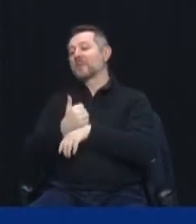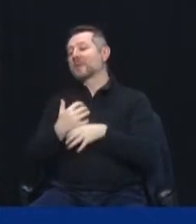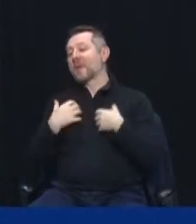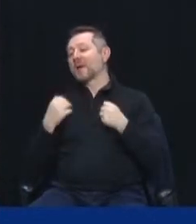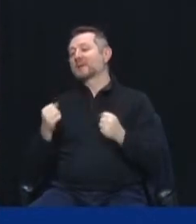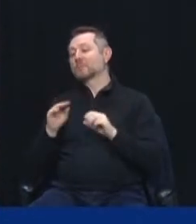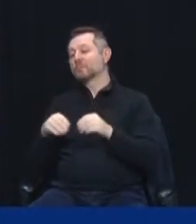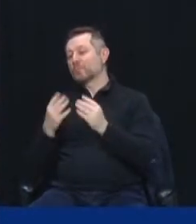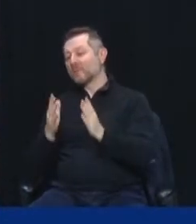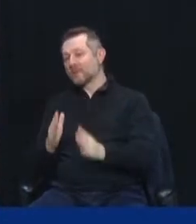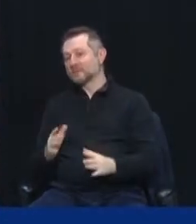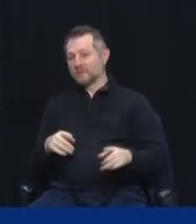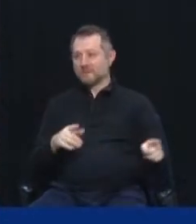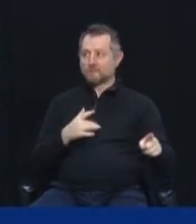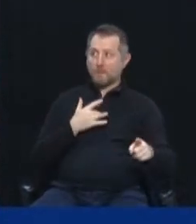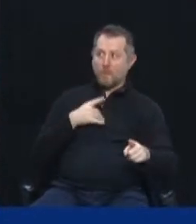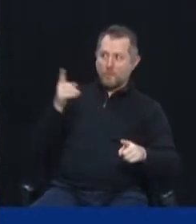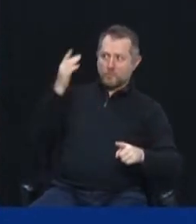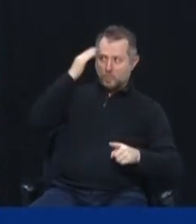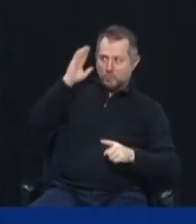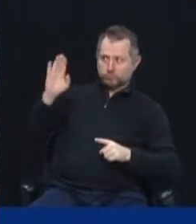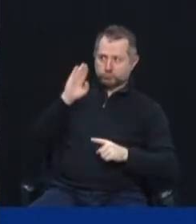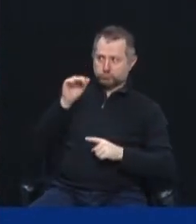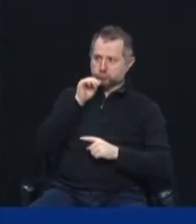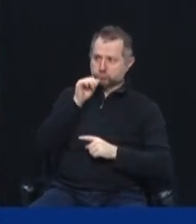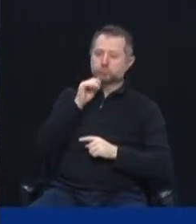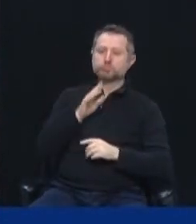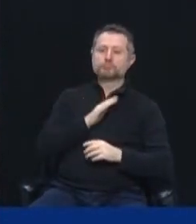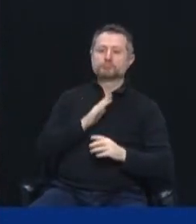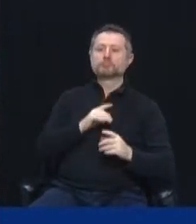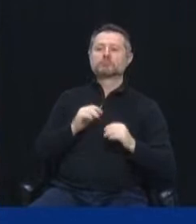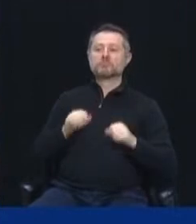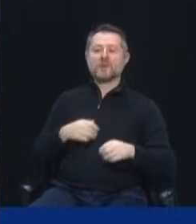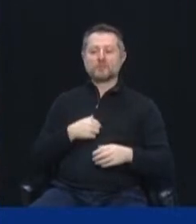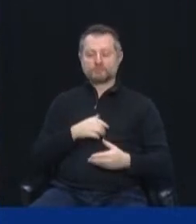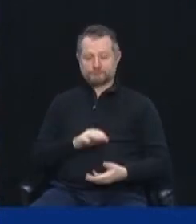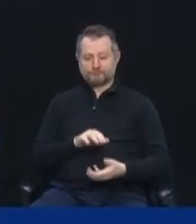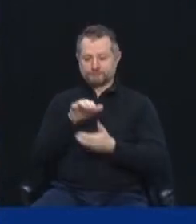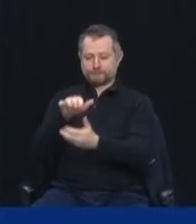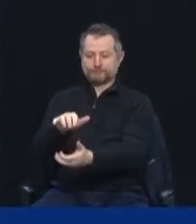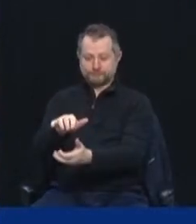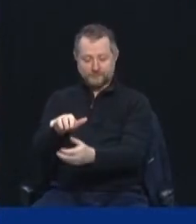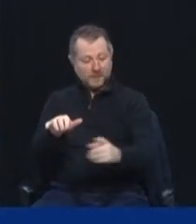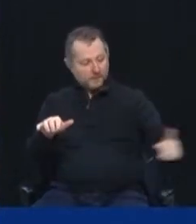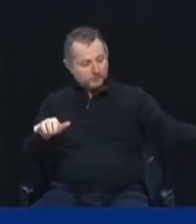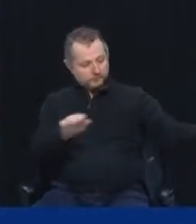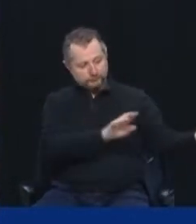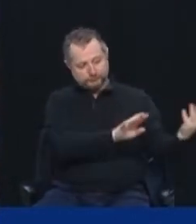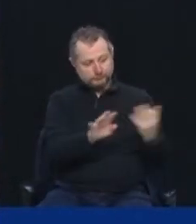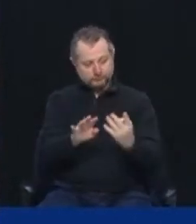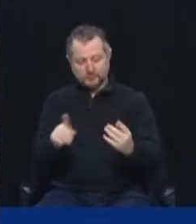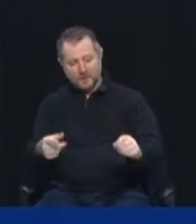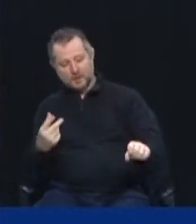you feel comfortable dealing with because you have a relationship with them.